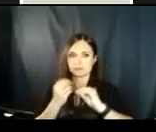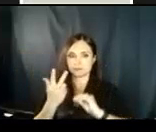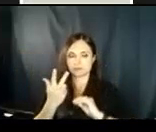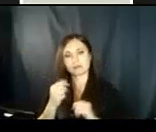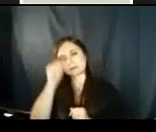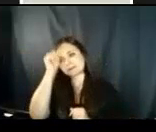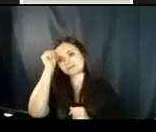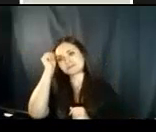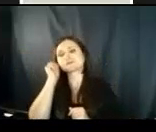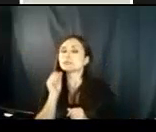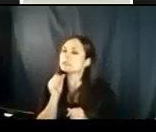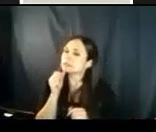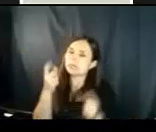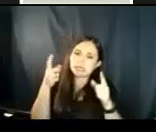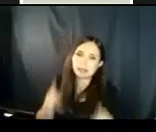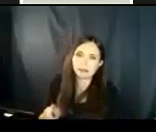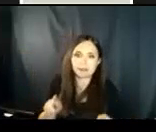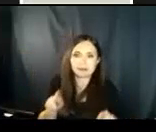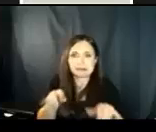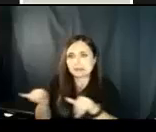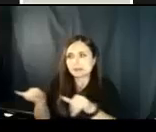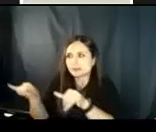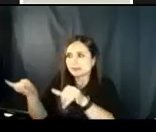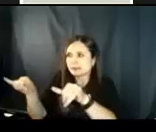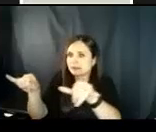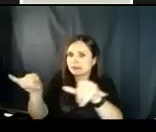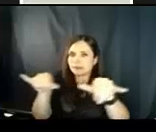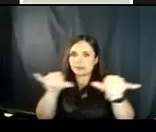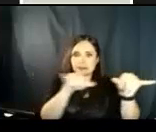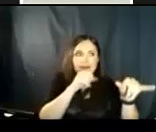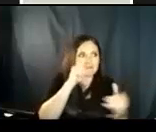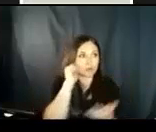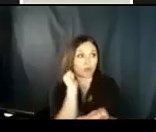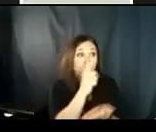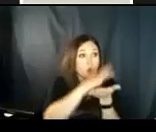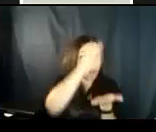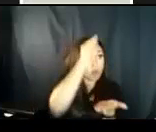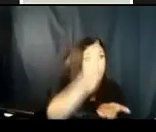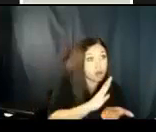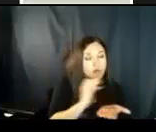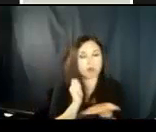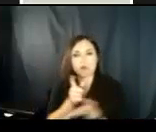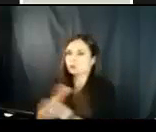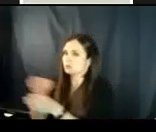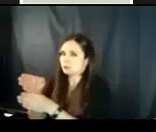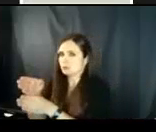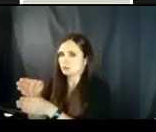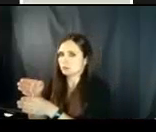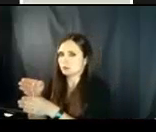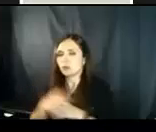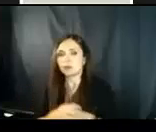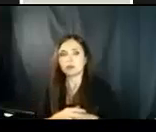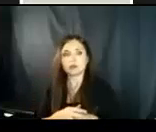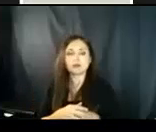not. Engagement does not happen the same way for every learner and every subject area. Okay, so when I work